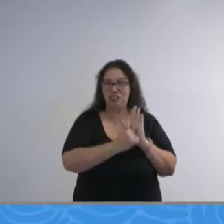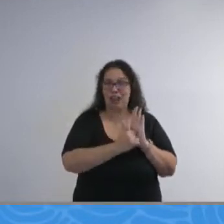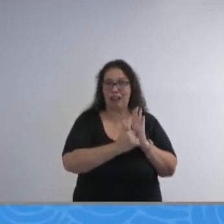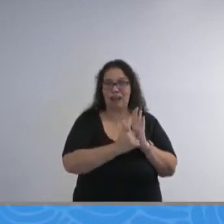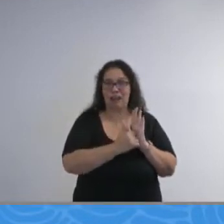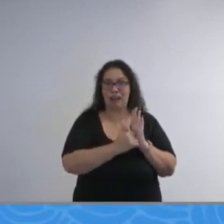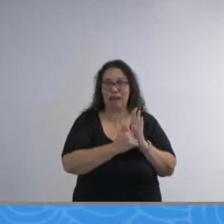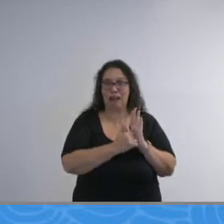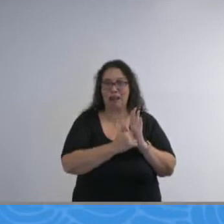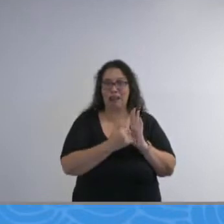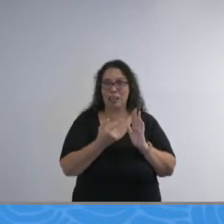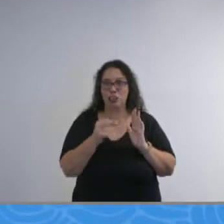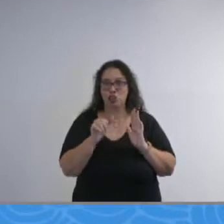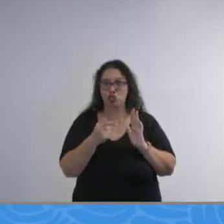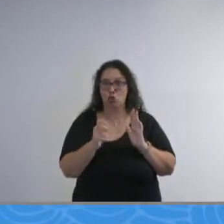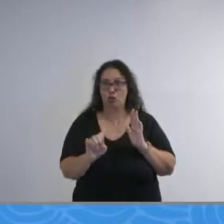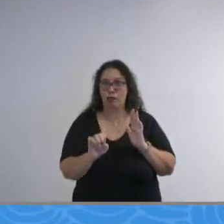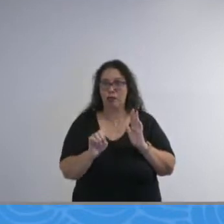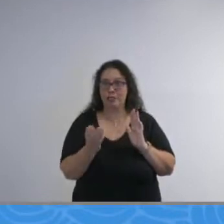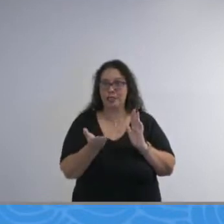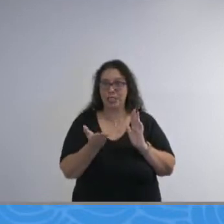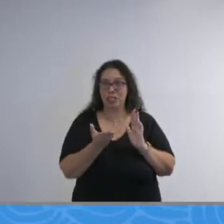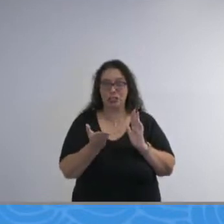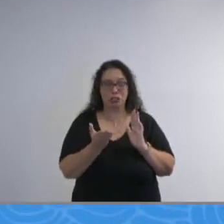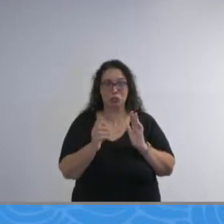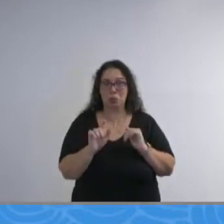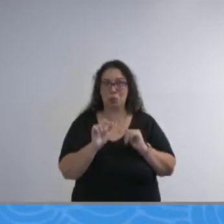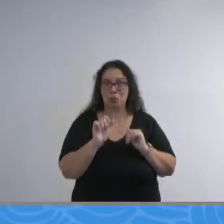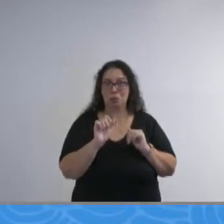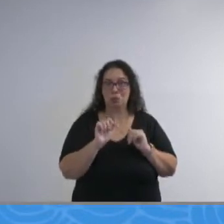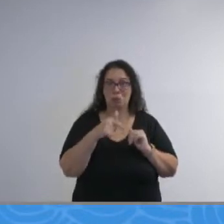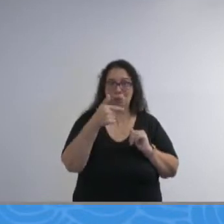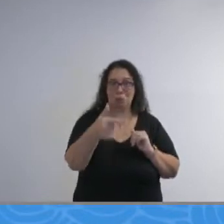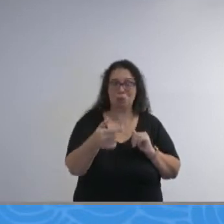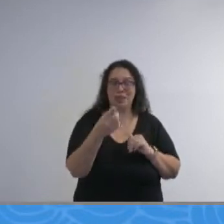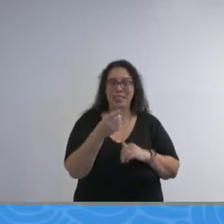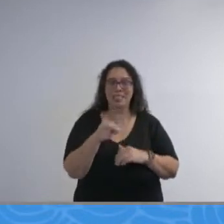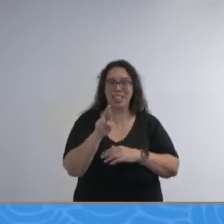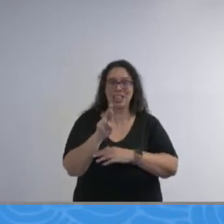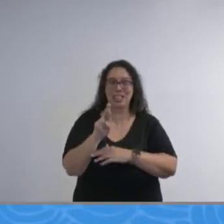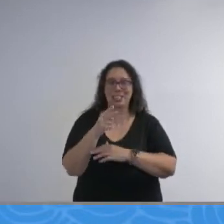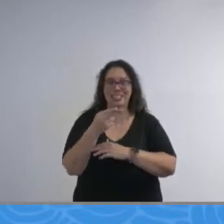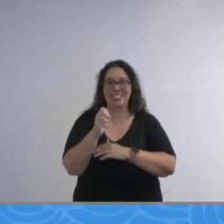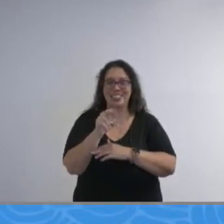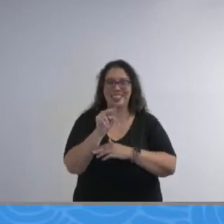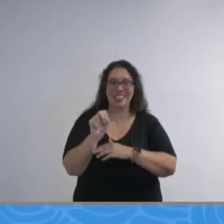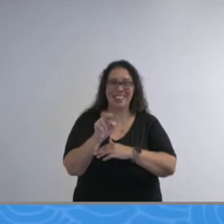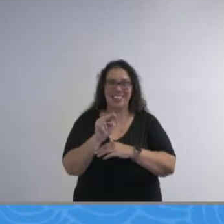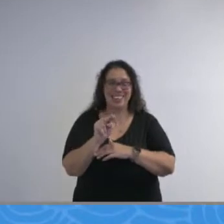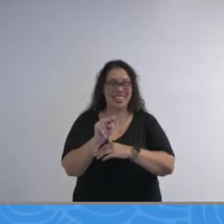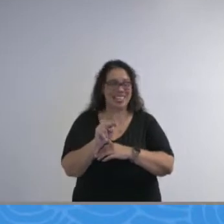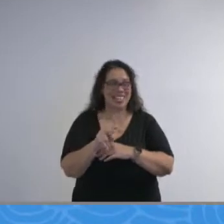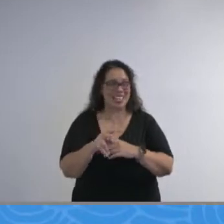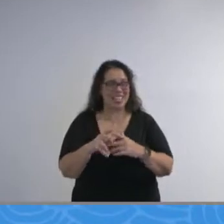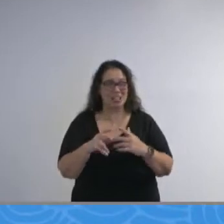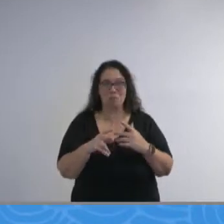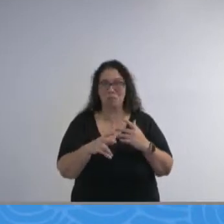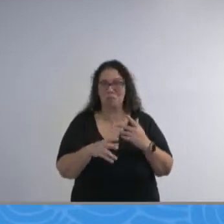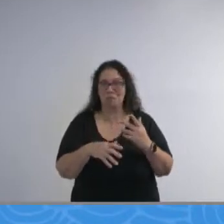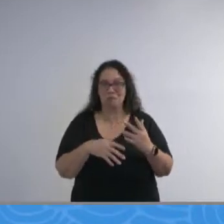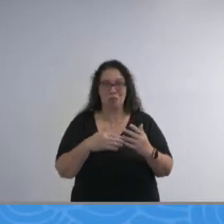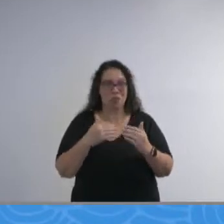George has arrived. So I'm gonna hand it back to you, Dr. Heenan, to see if we're going to be able to